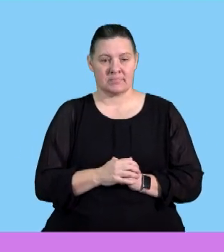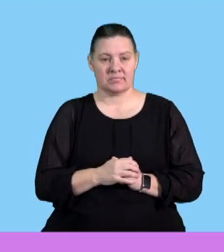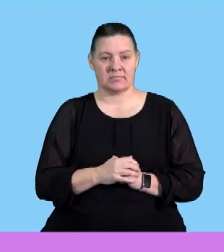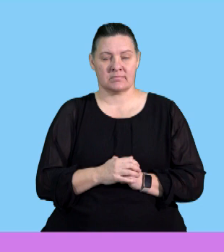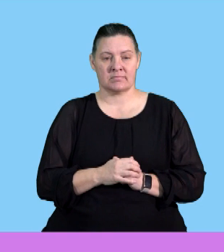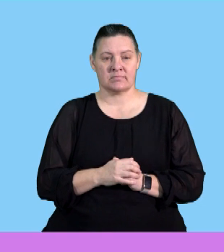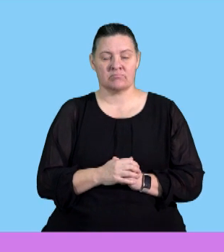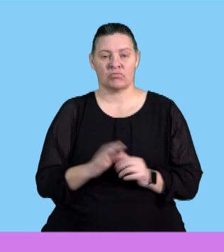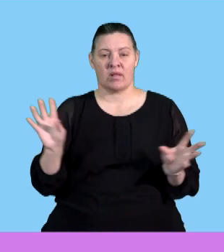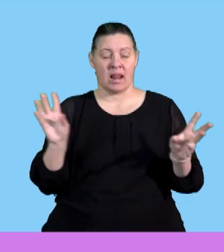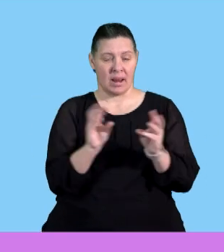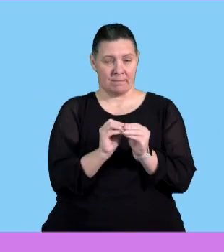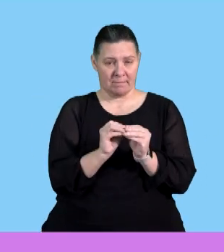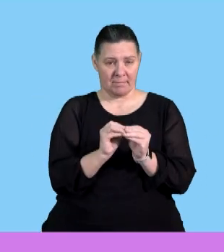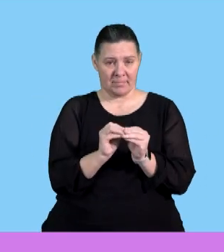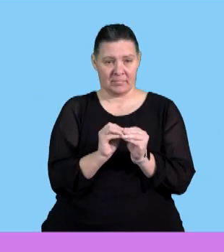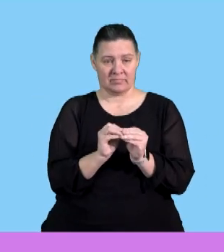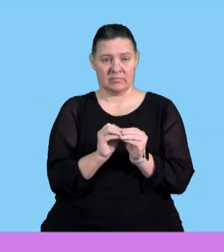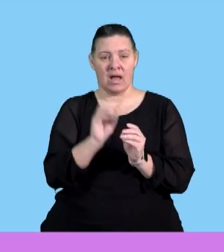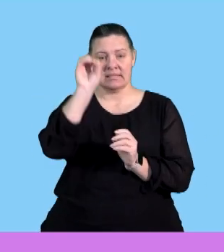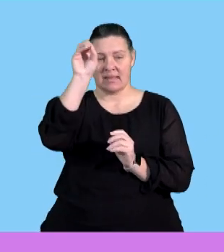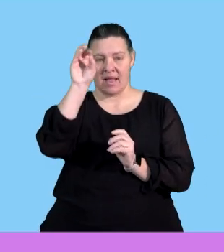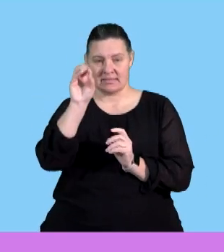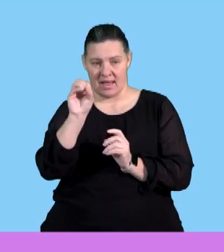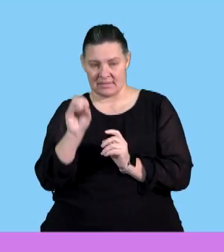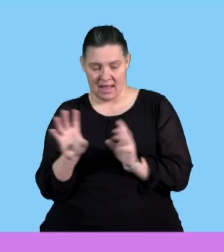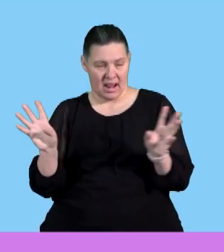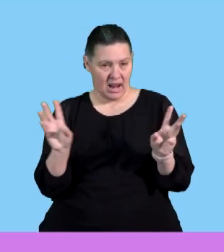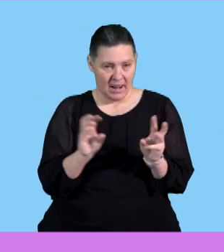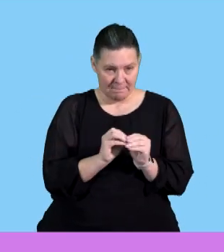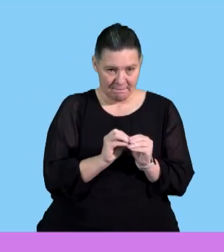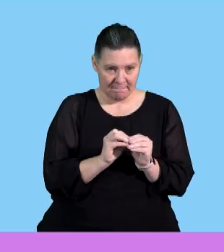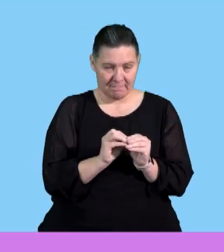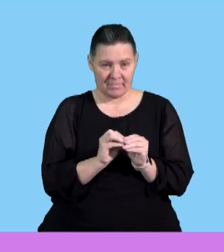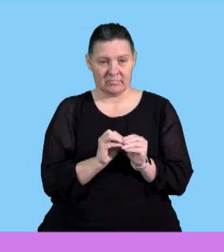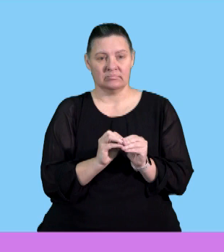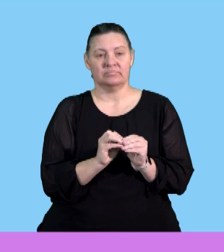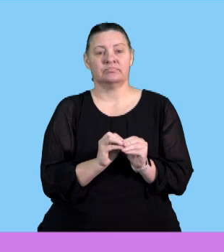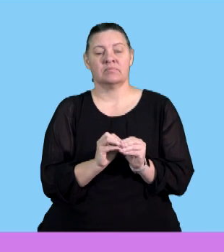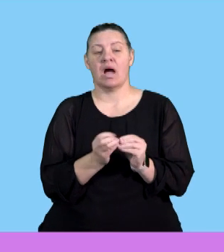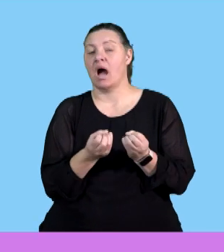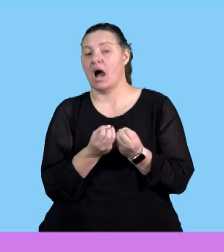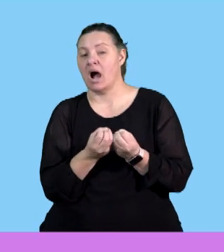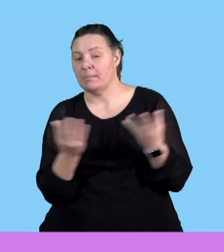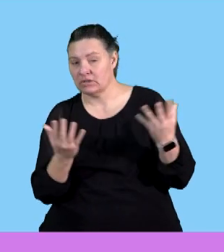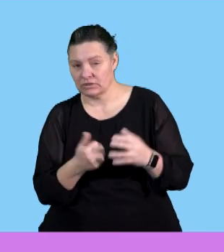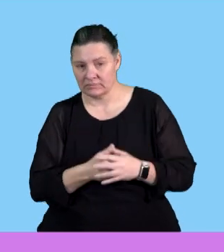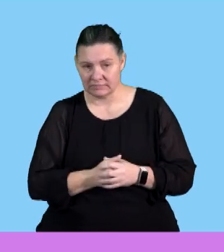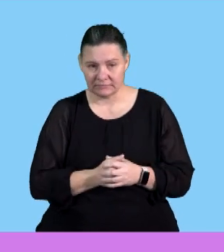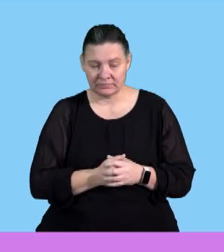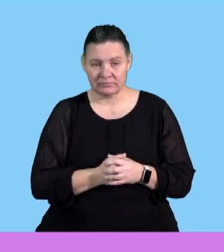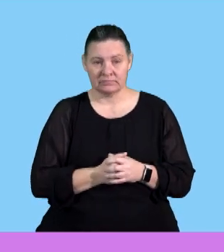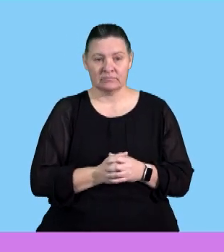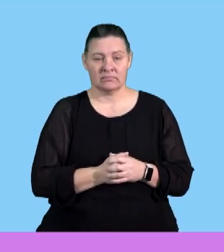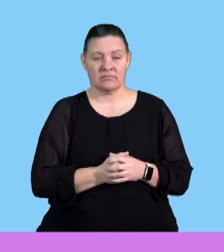99. So we have added all those with an asterisk. So now let us see if they give us the total amount that it's on